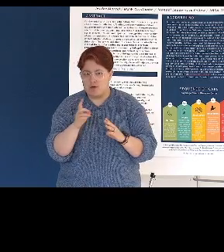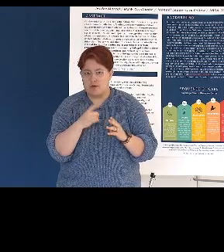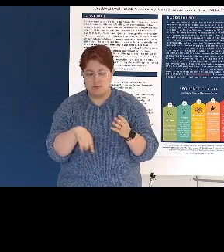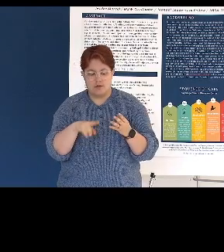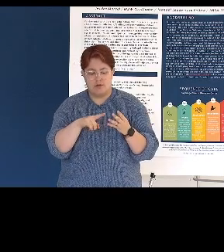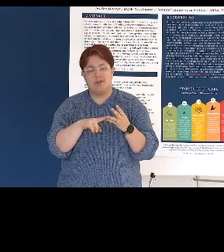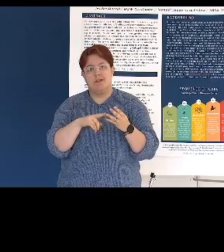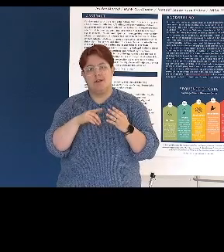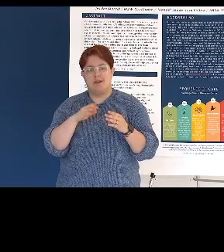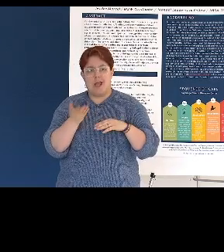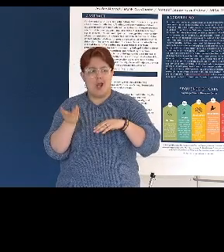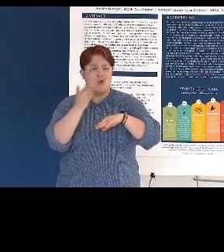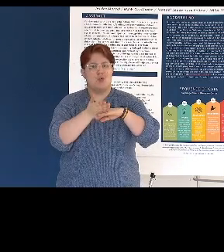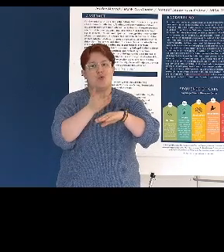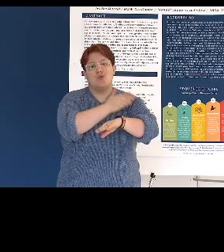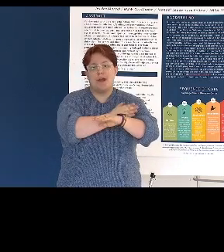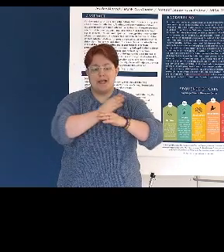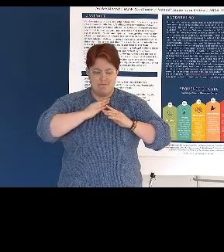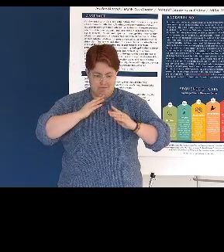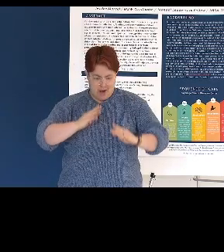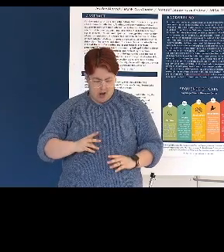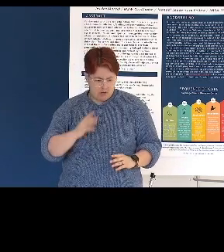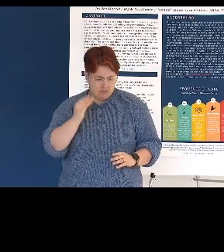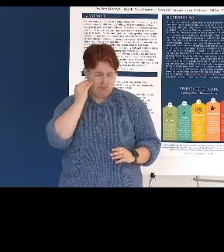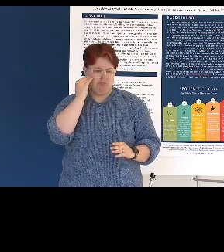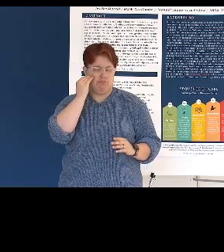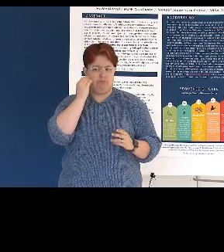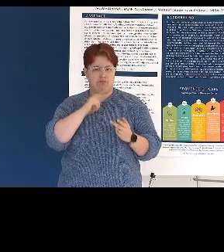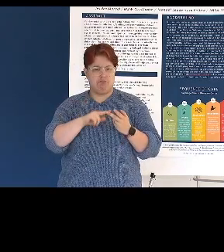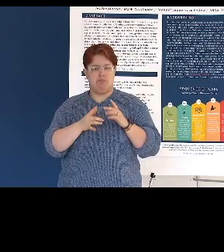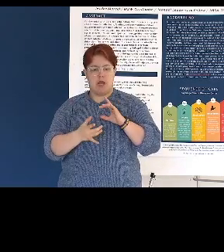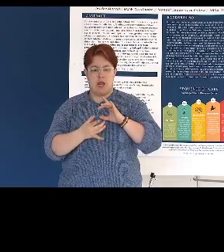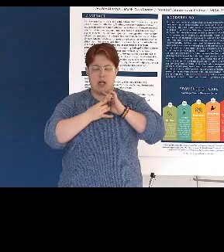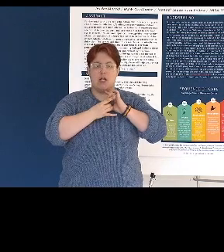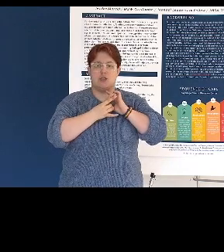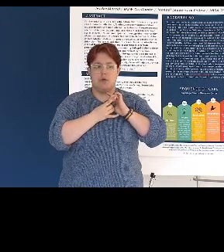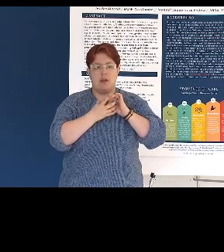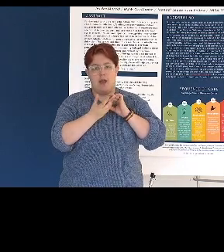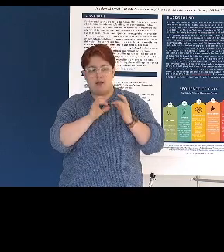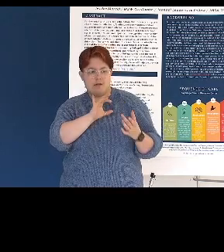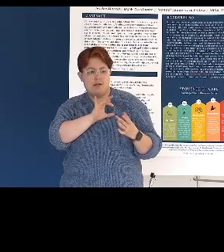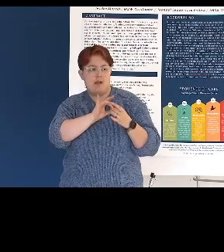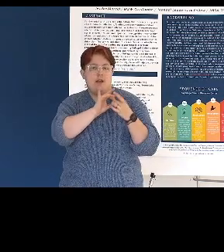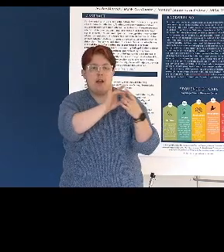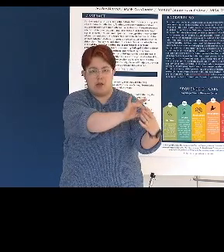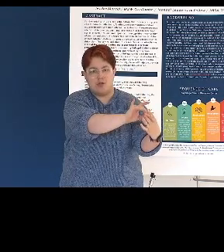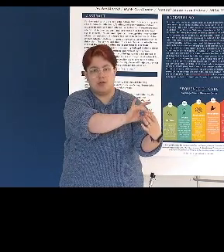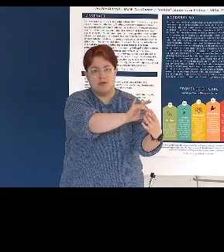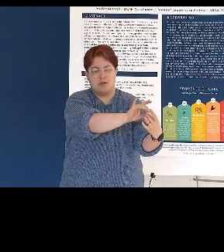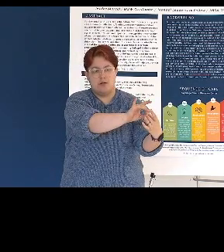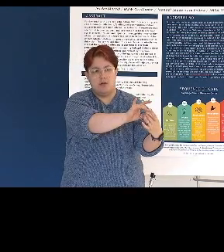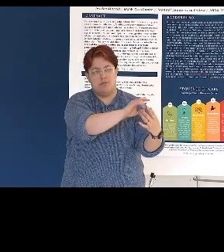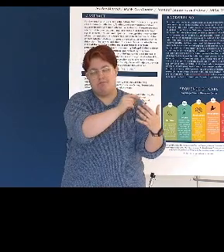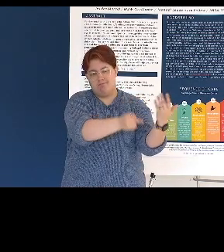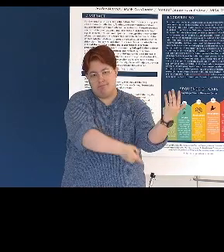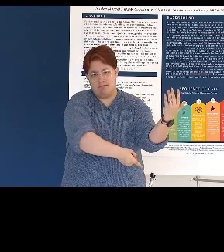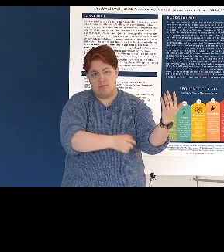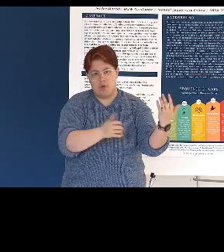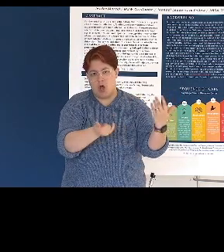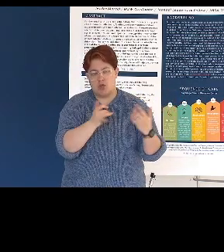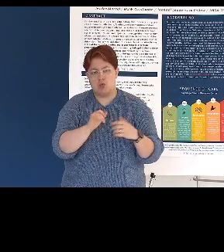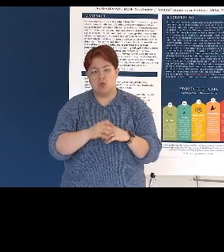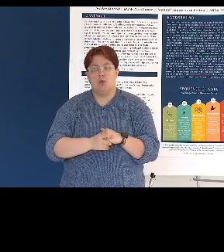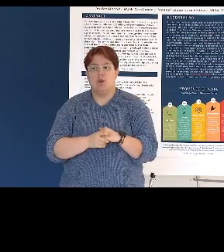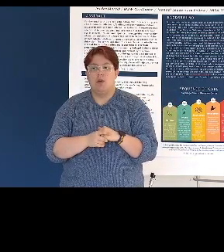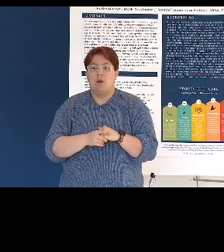body awareness, the capacity for attachment, and the capacity for connection, among other things. And so, while